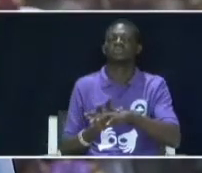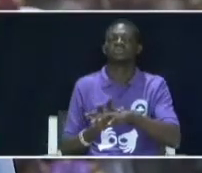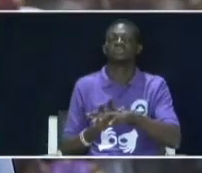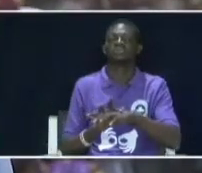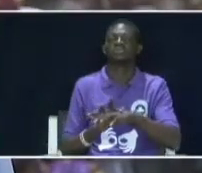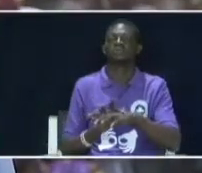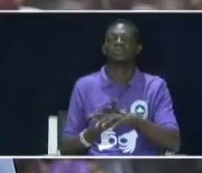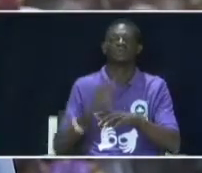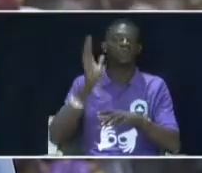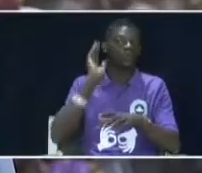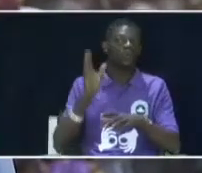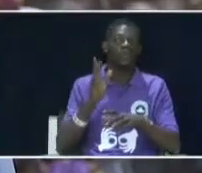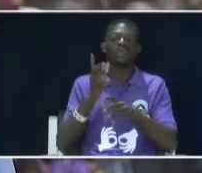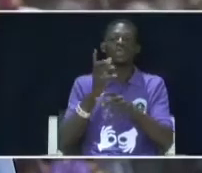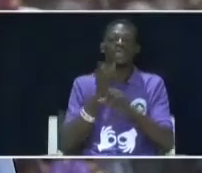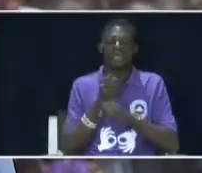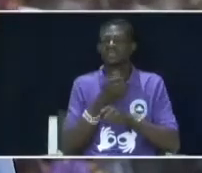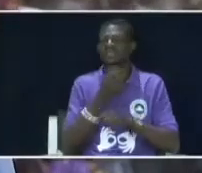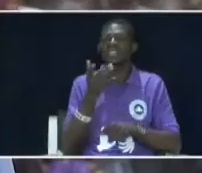will get a taste